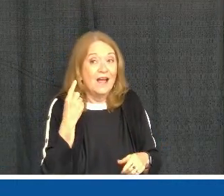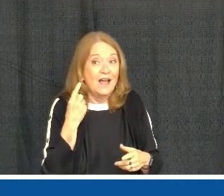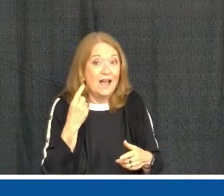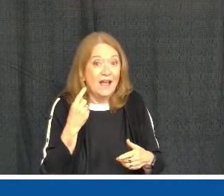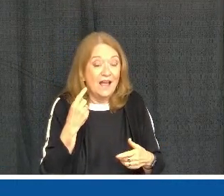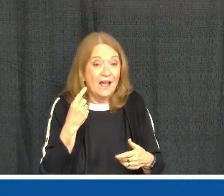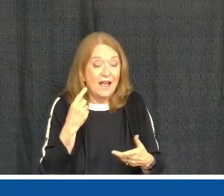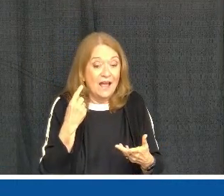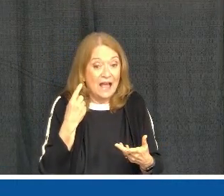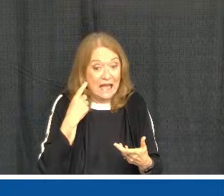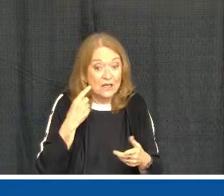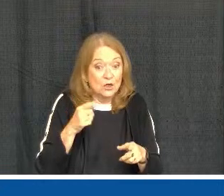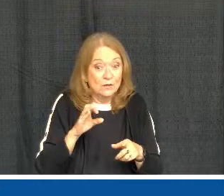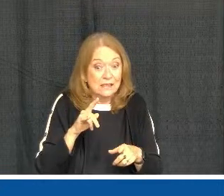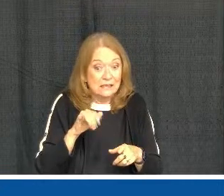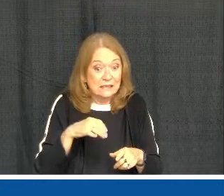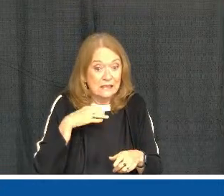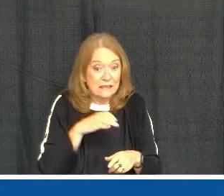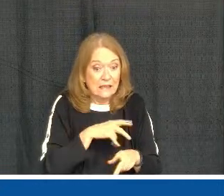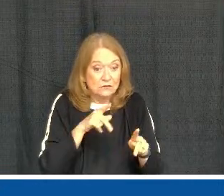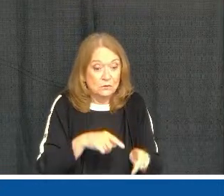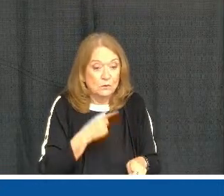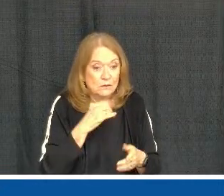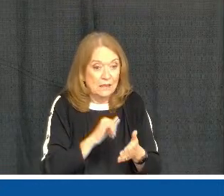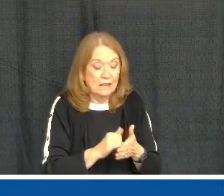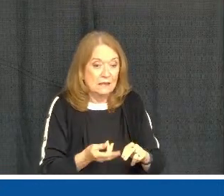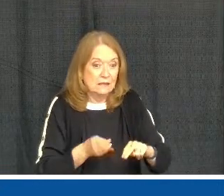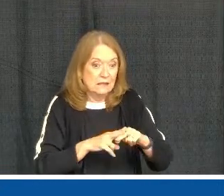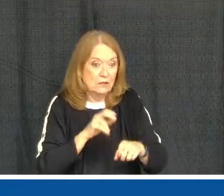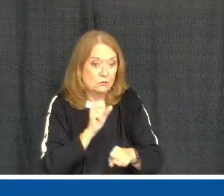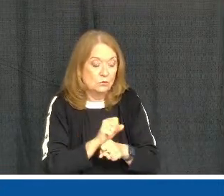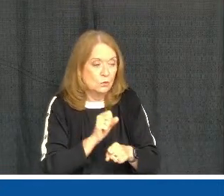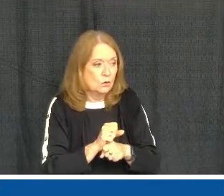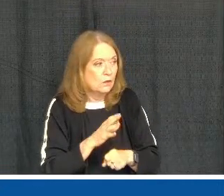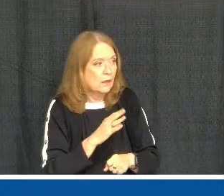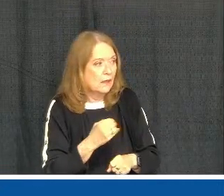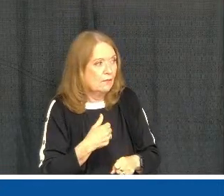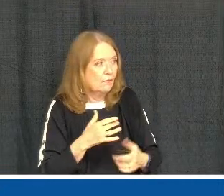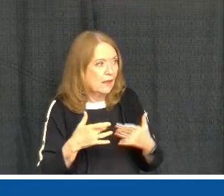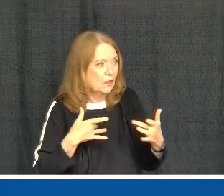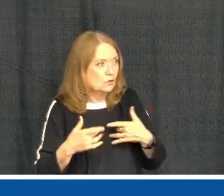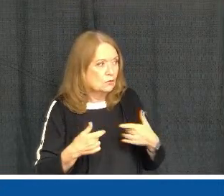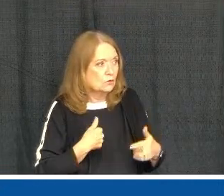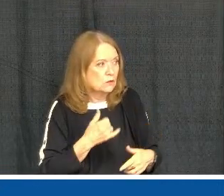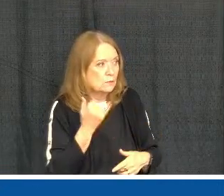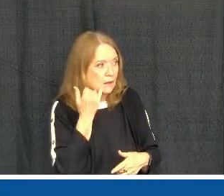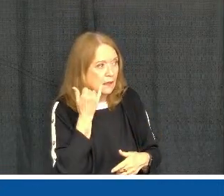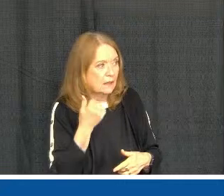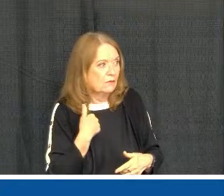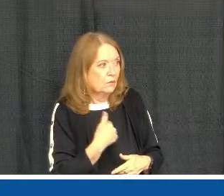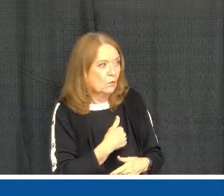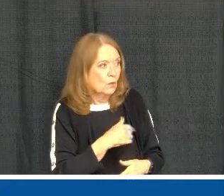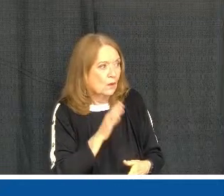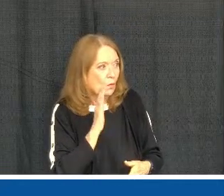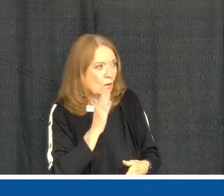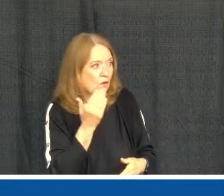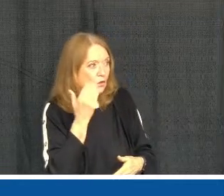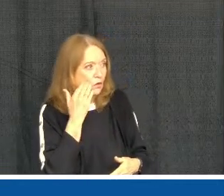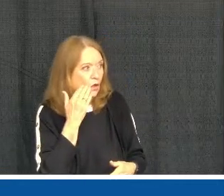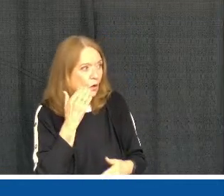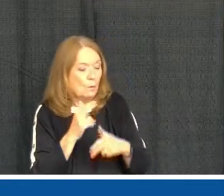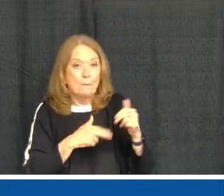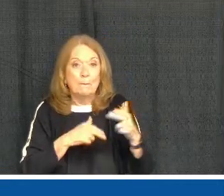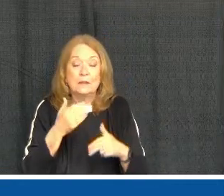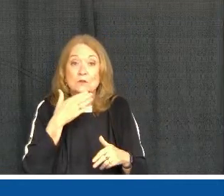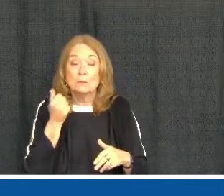council person, you saying that this is extra work and I'm not sure we can, and that concerns me, like if we're going to, and, you know, build a